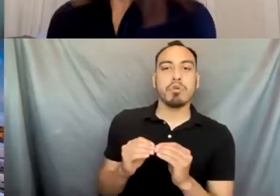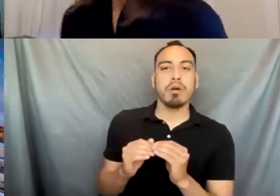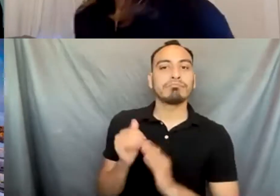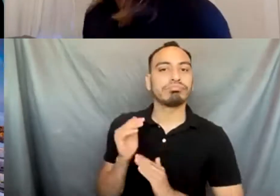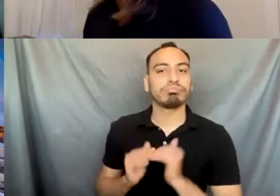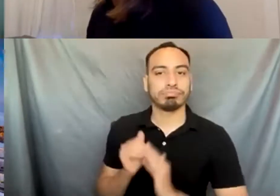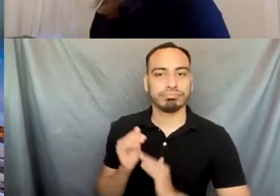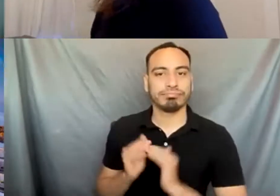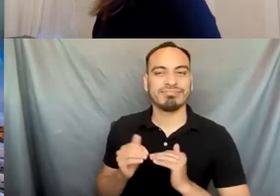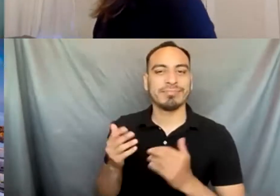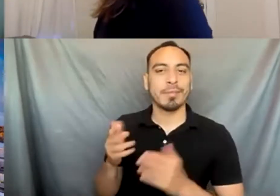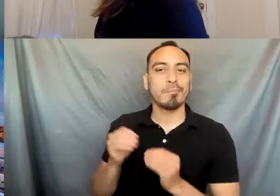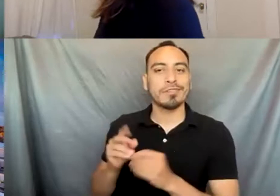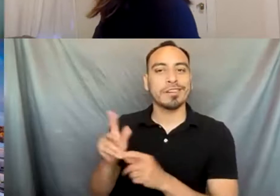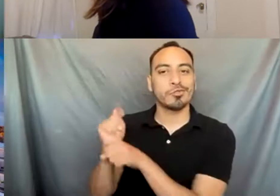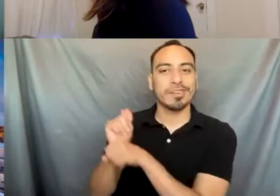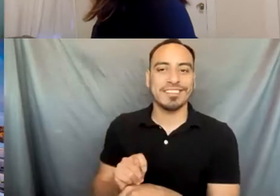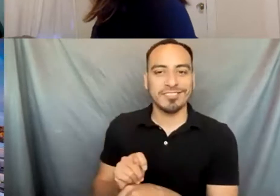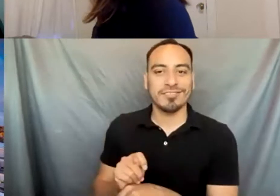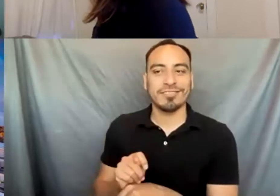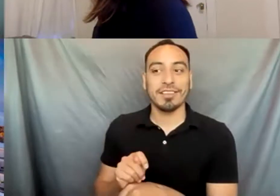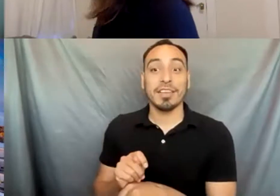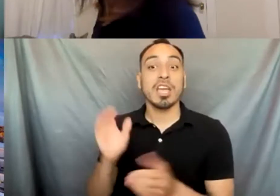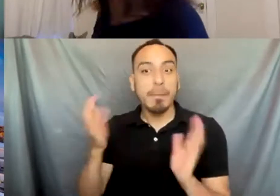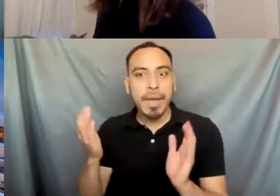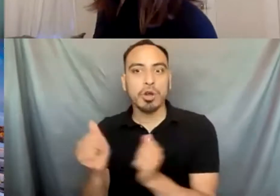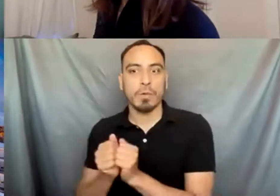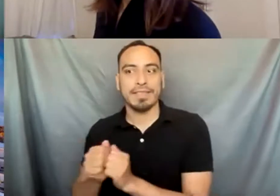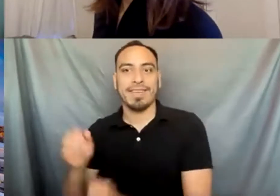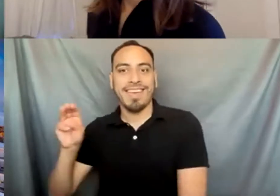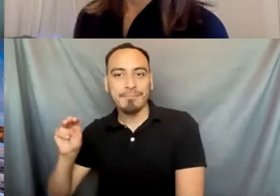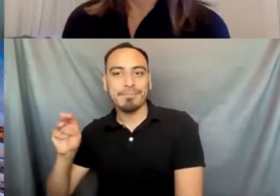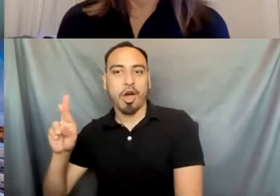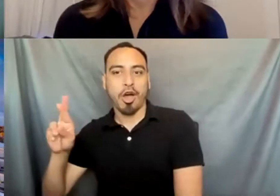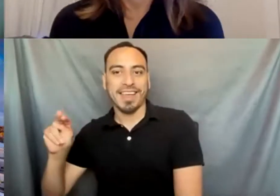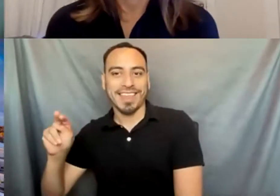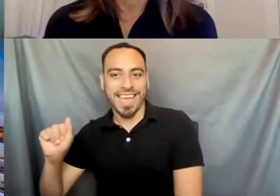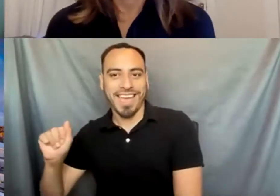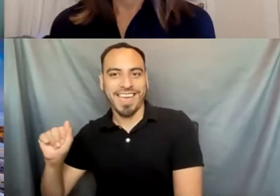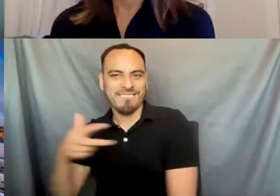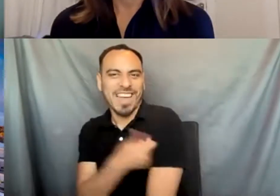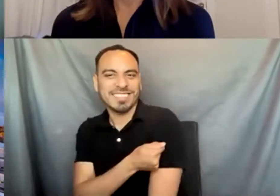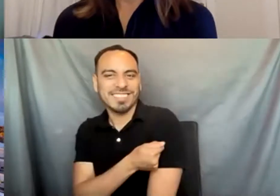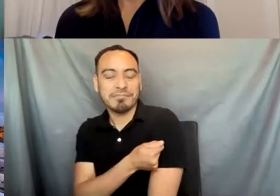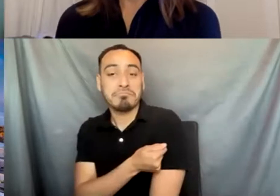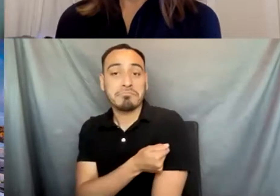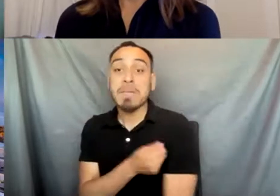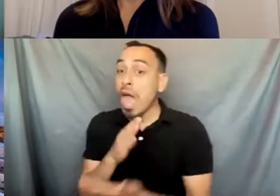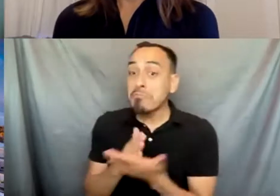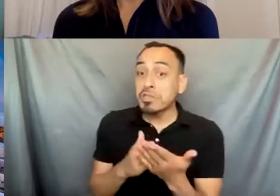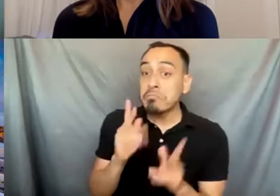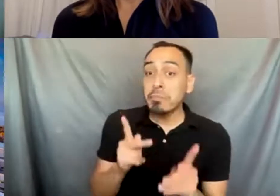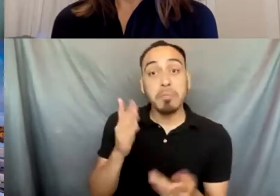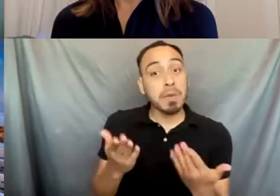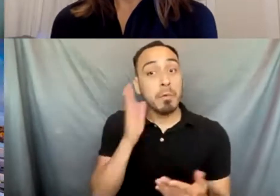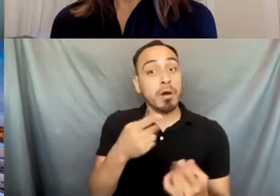that people have with the RNA vaccines. And some people, it may work better in some groups